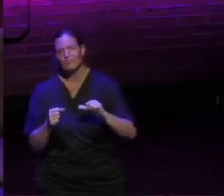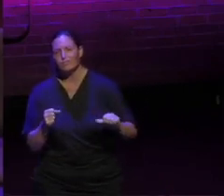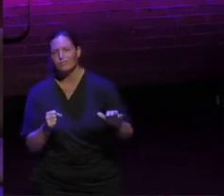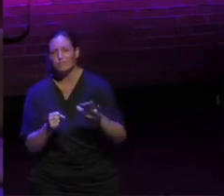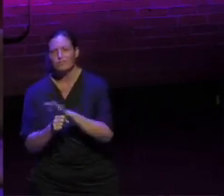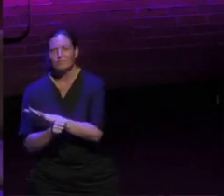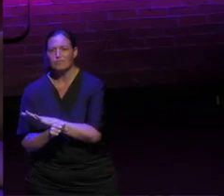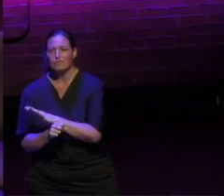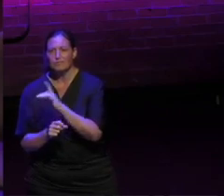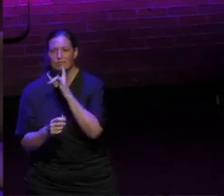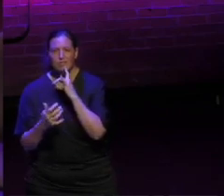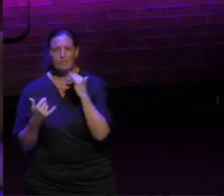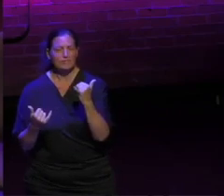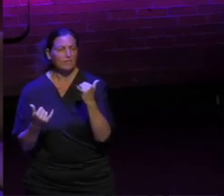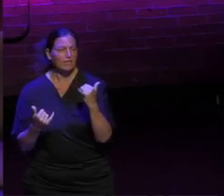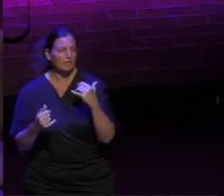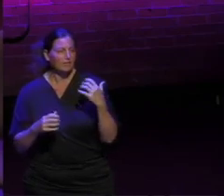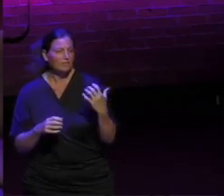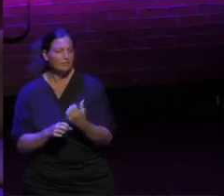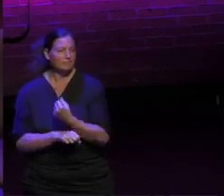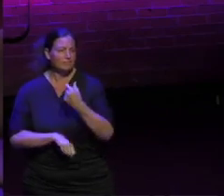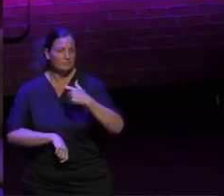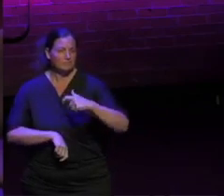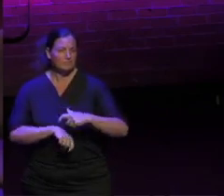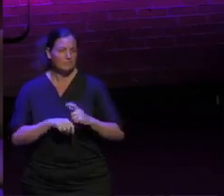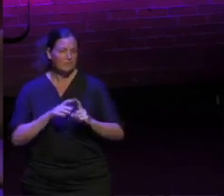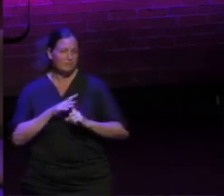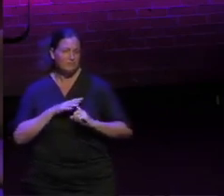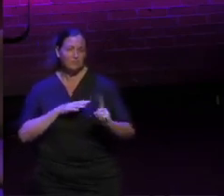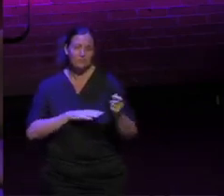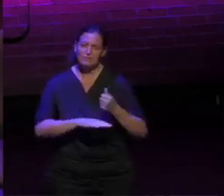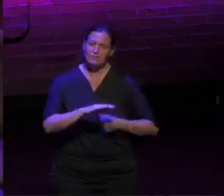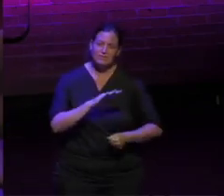through. Now's not the time to run and